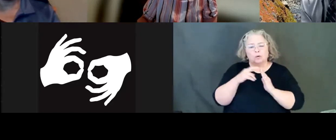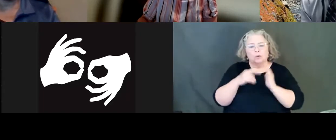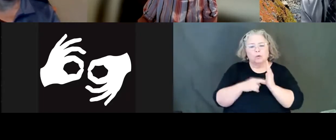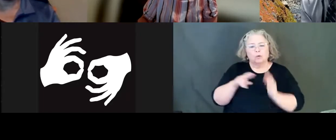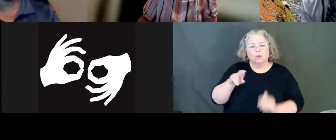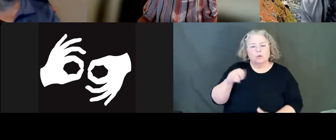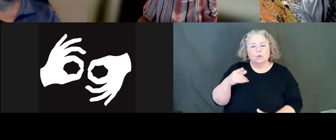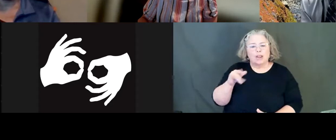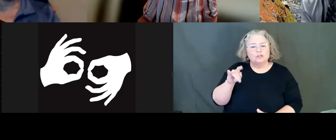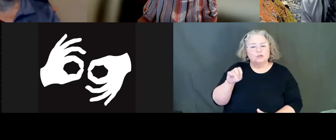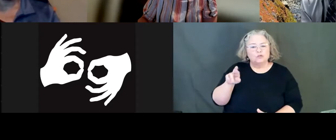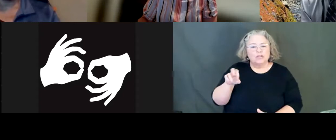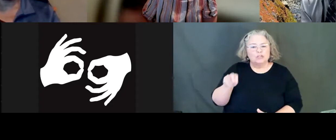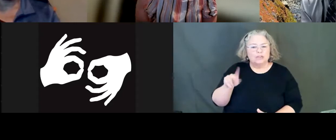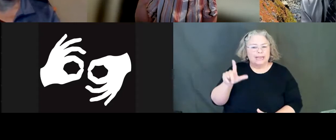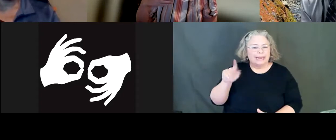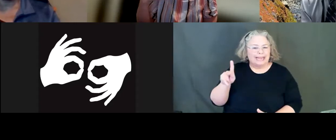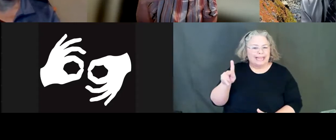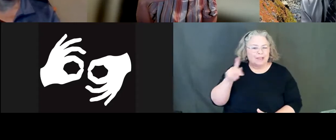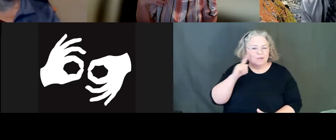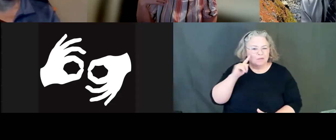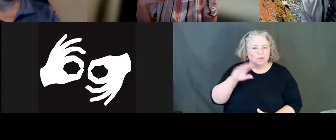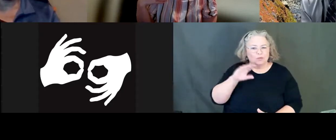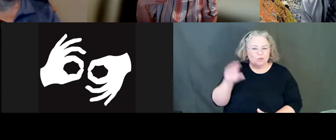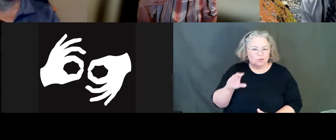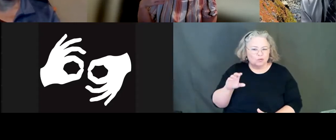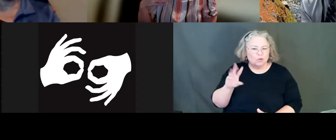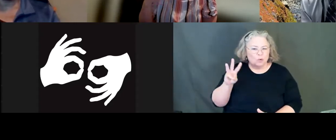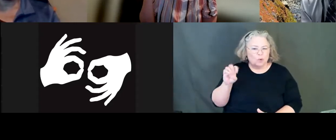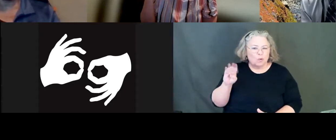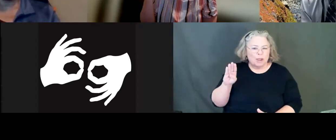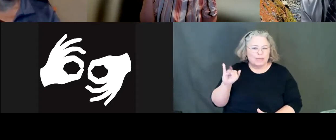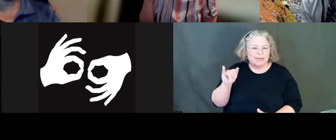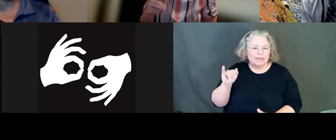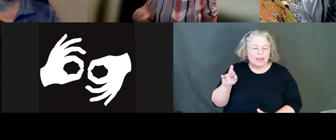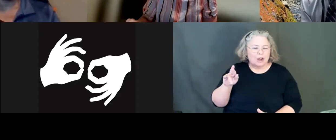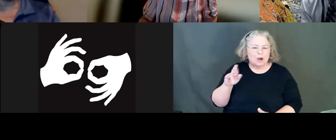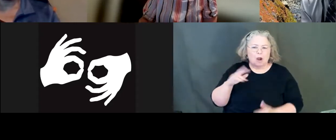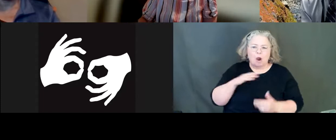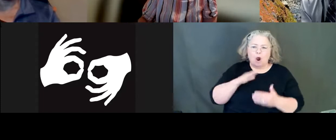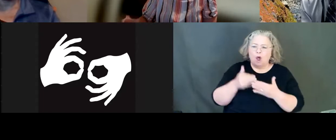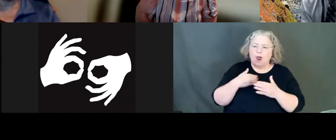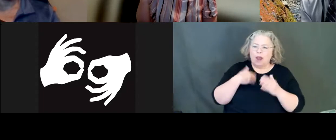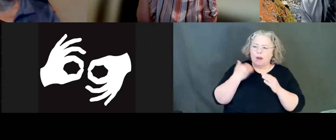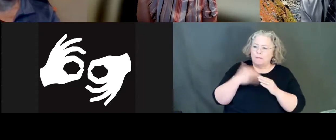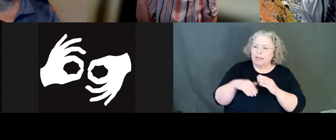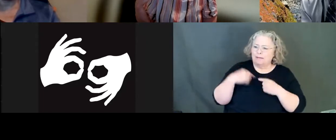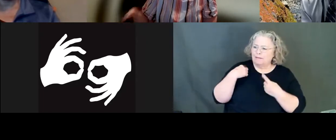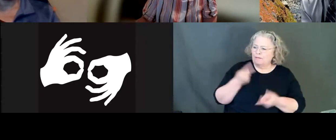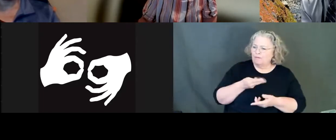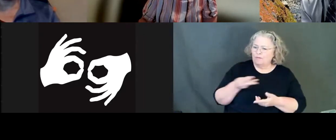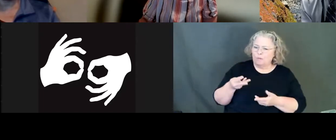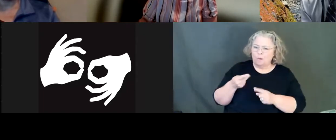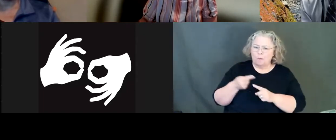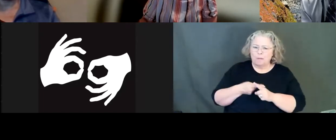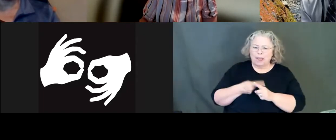Zoom webinar. When we did extend it, all the emails from the past couple months disappeared, and we had to re-engage you